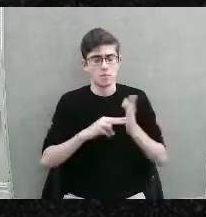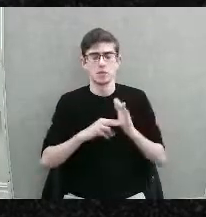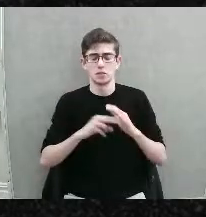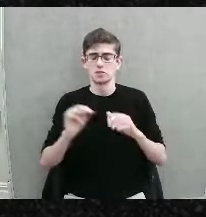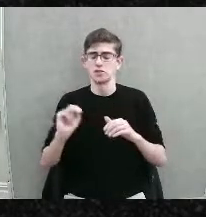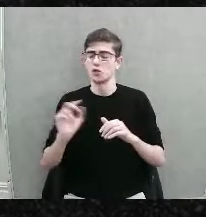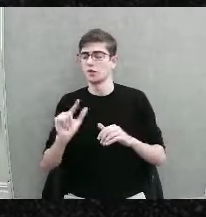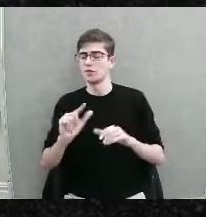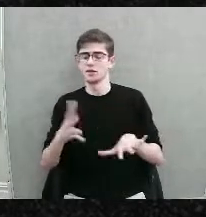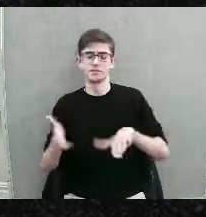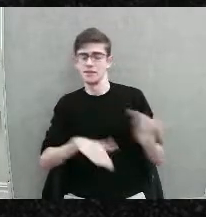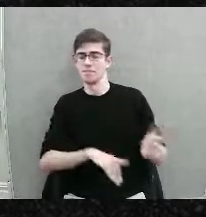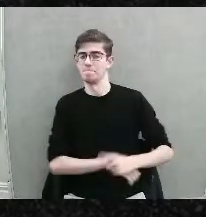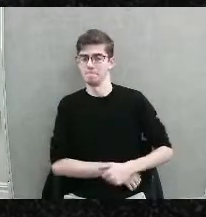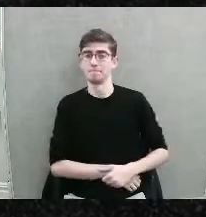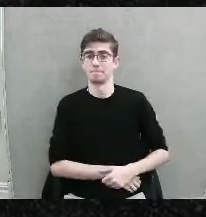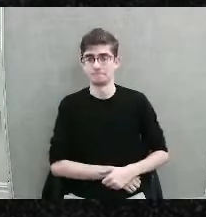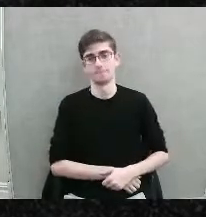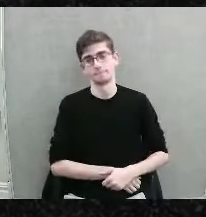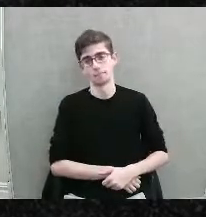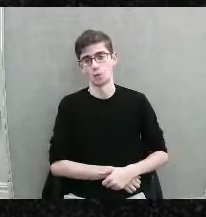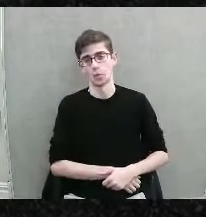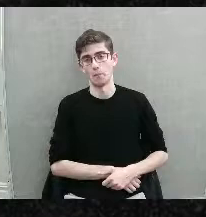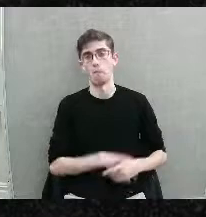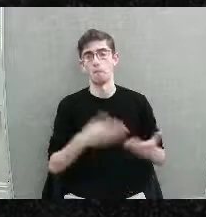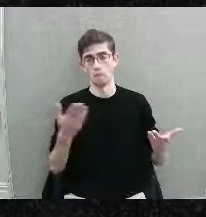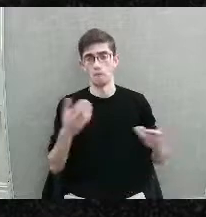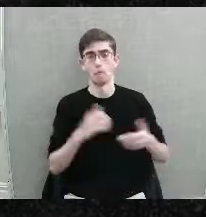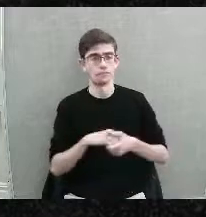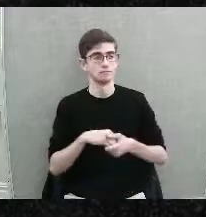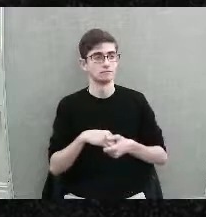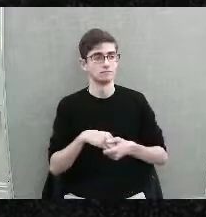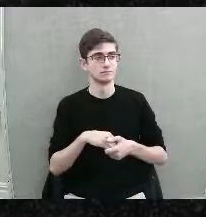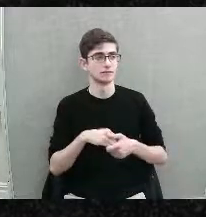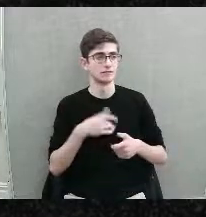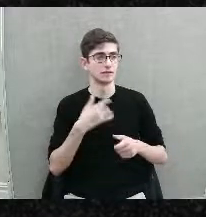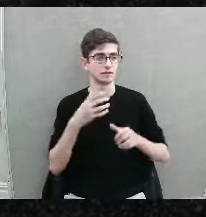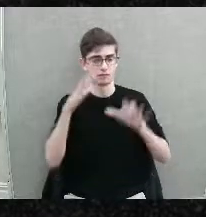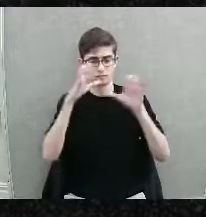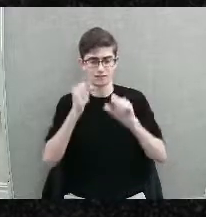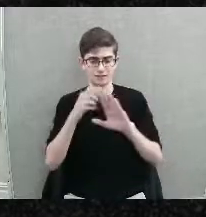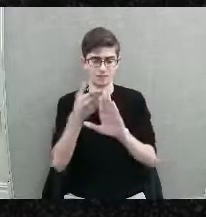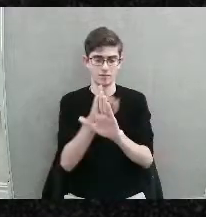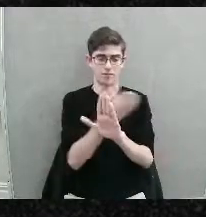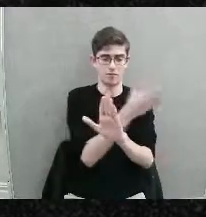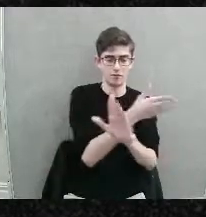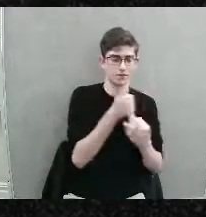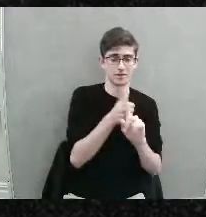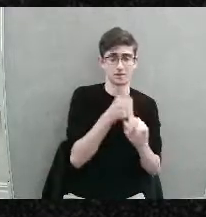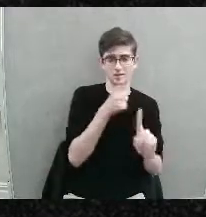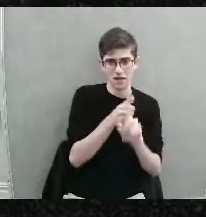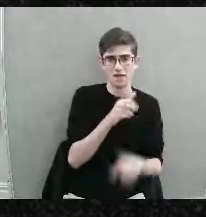his. Everything, those were neoliberals. And he was